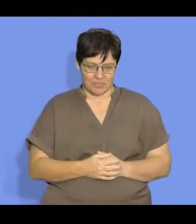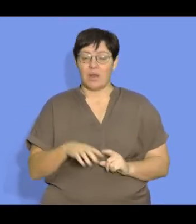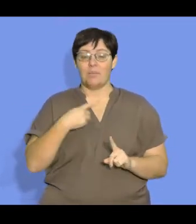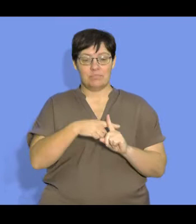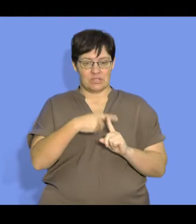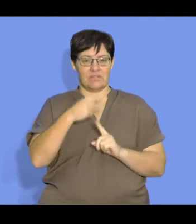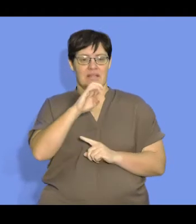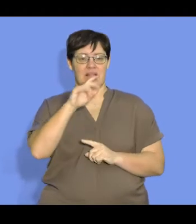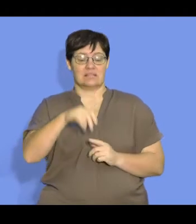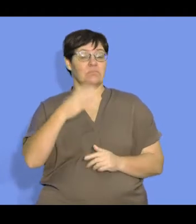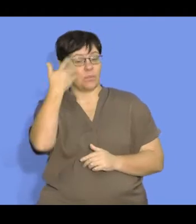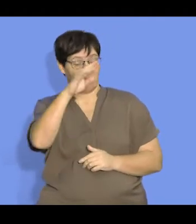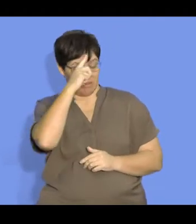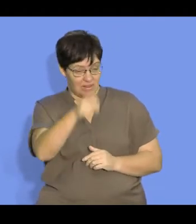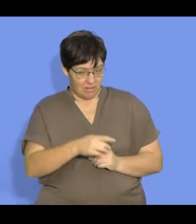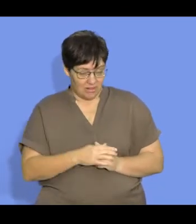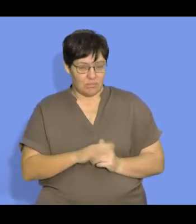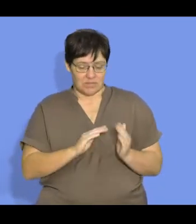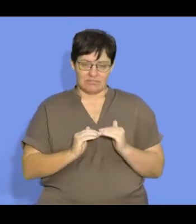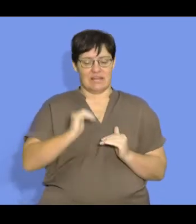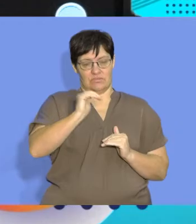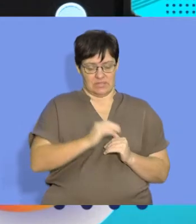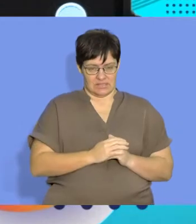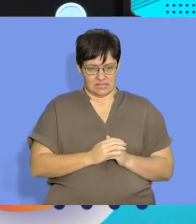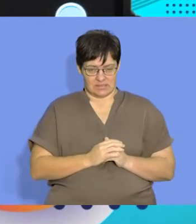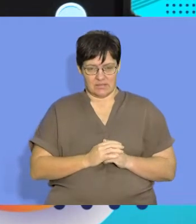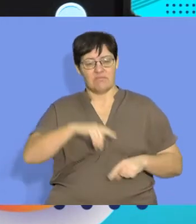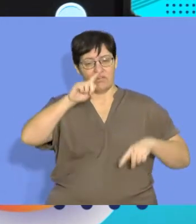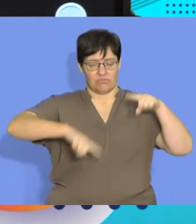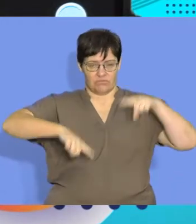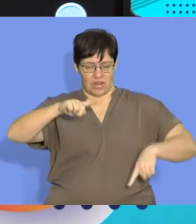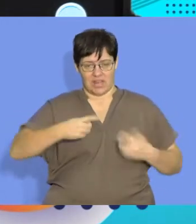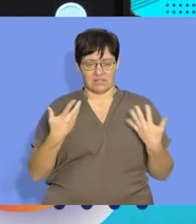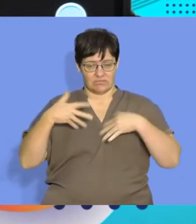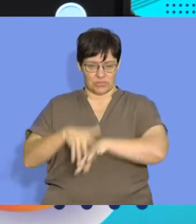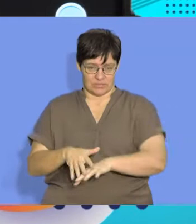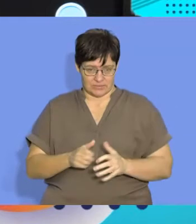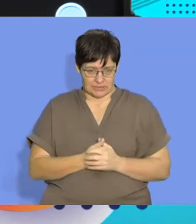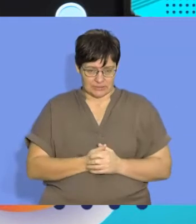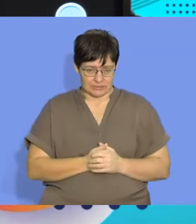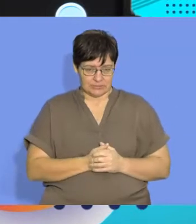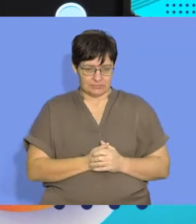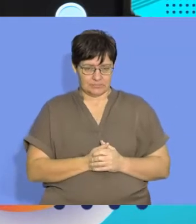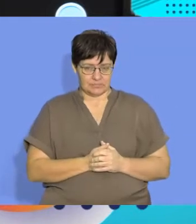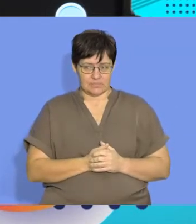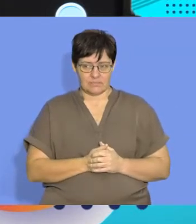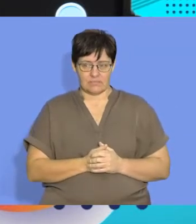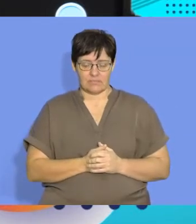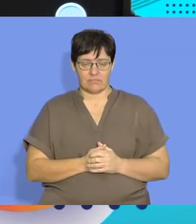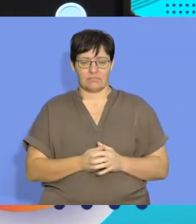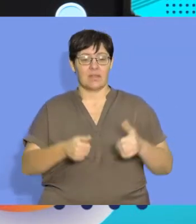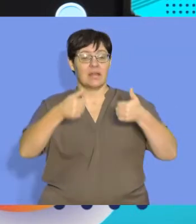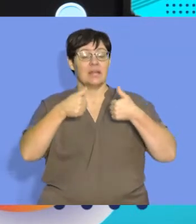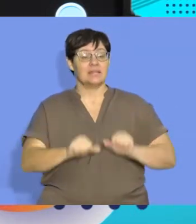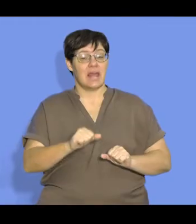happens faster. So a catalyst, a positive catalyst, as we know, actually increases the rate of the